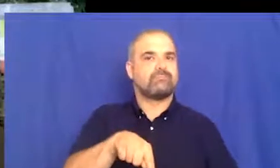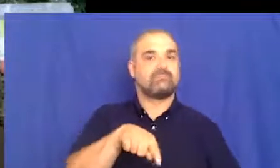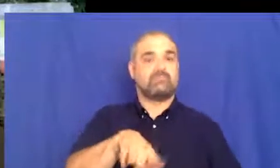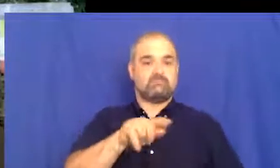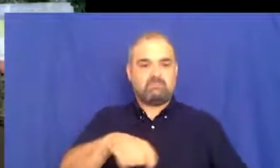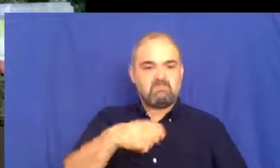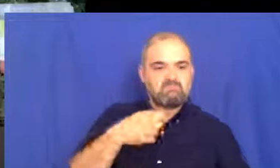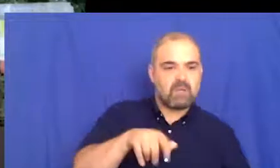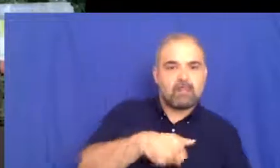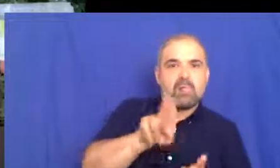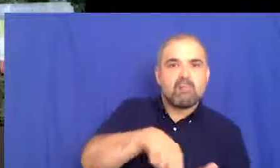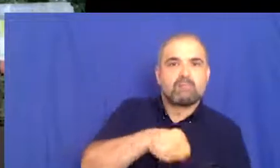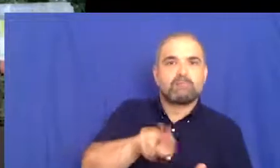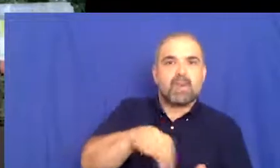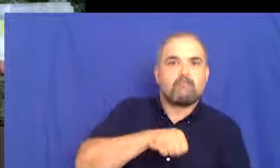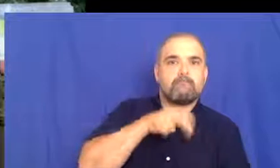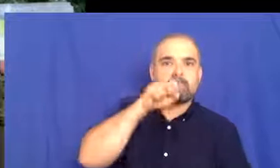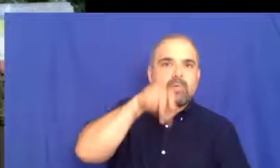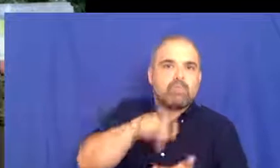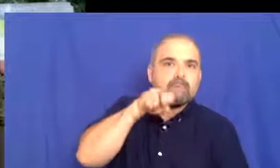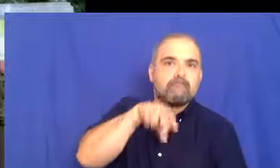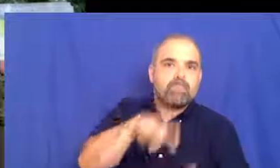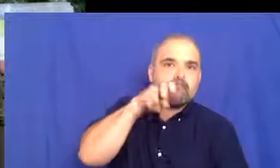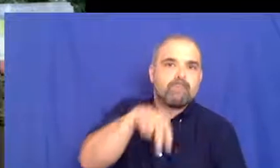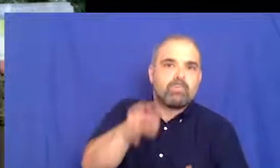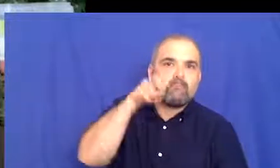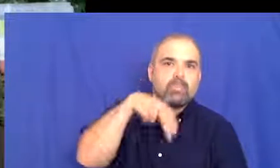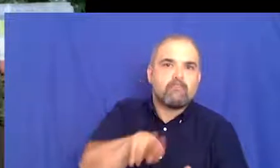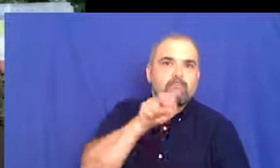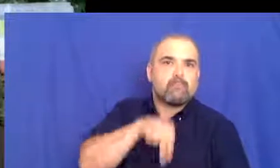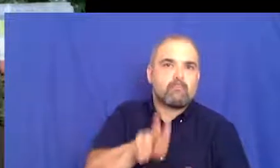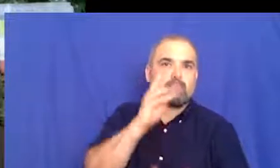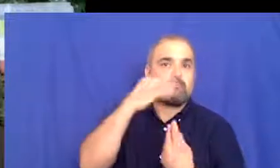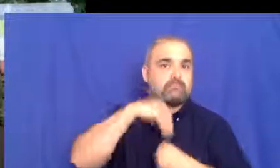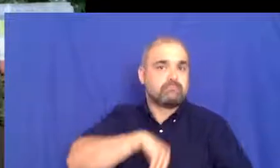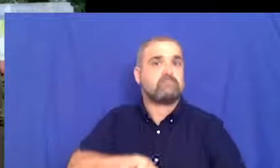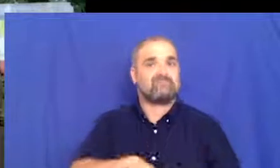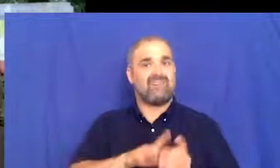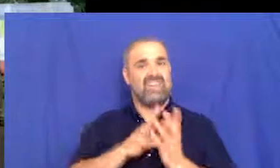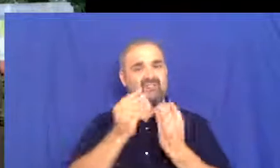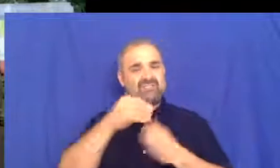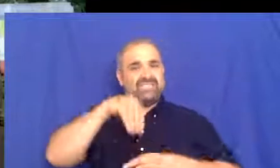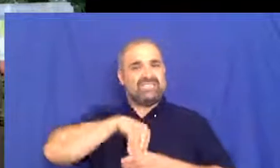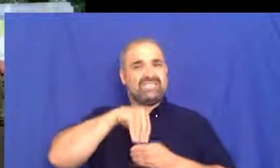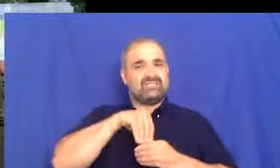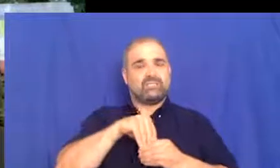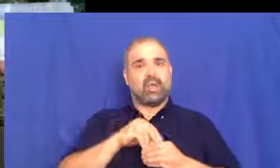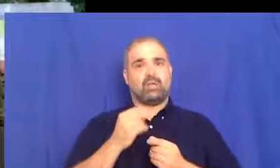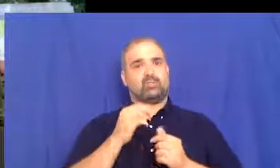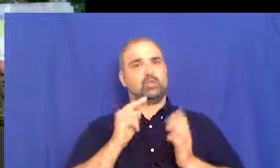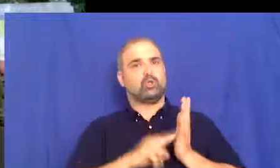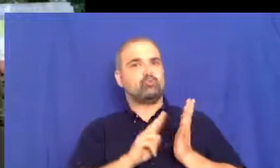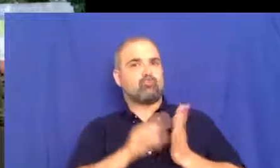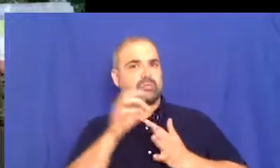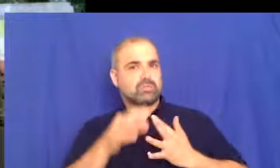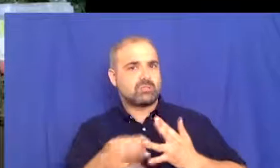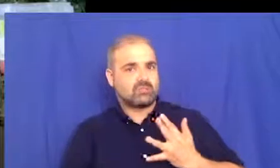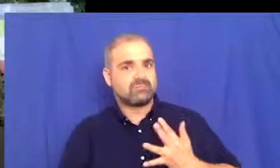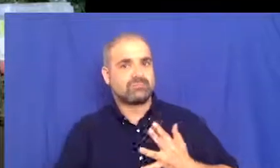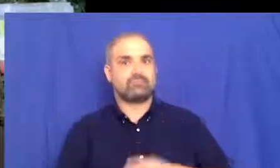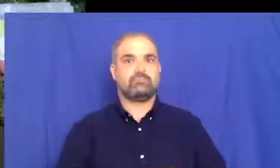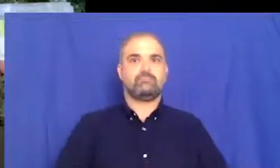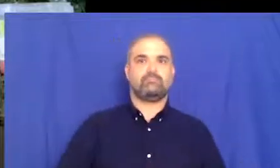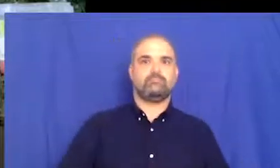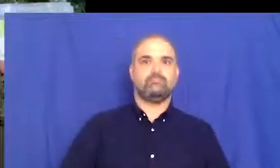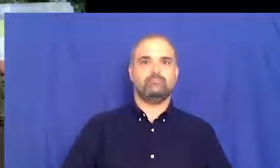and he just laps it up with that big long sticky tongue, kind of like lassoing up into his mouth. And that's basically all the nutrients that he needs that he'd normally eat in the wild